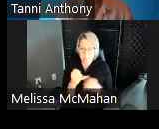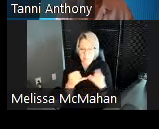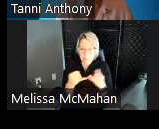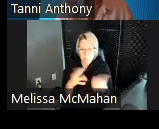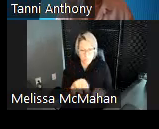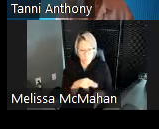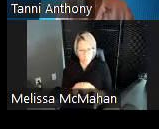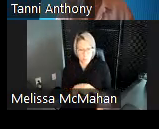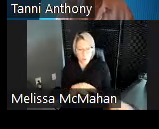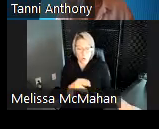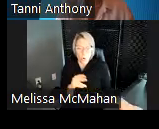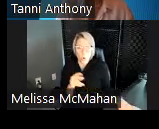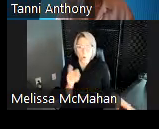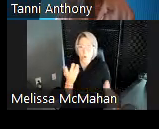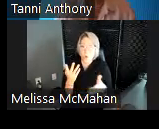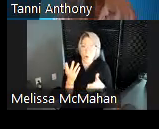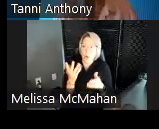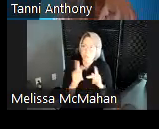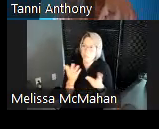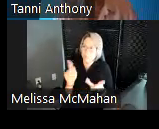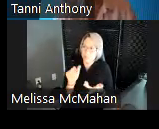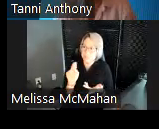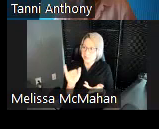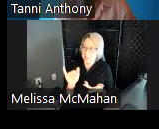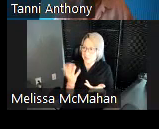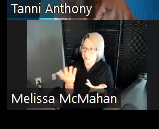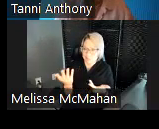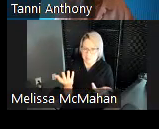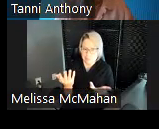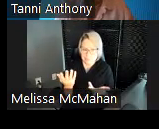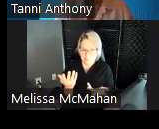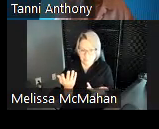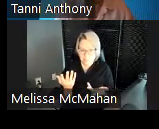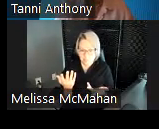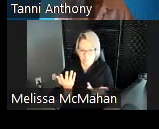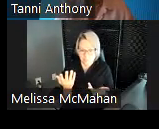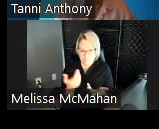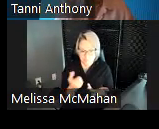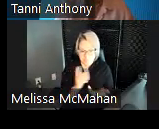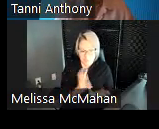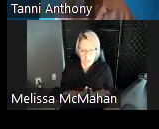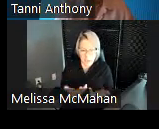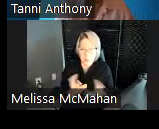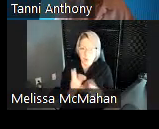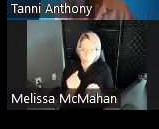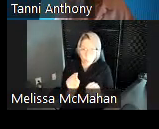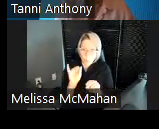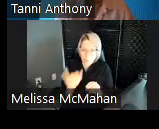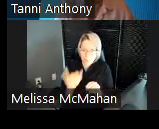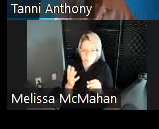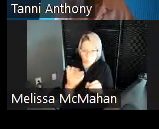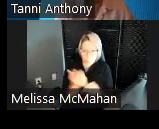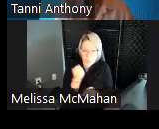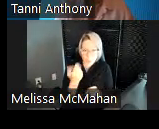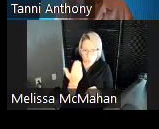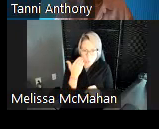Tanny, you set me up to find baseline, something's not right, then I say, let's celebrate. We got baseline. We know where he's at. And if there's